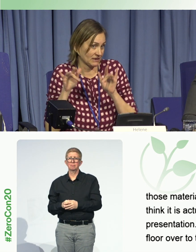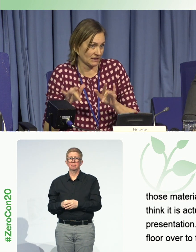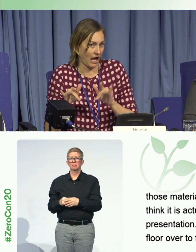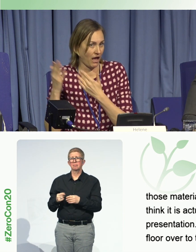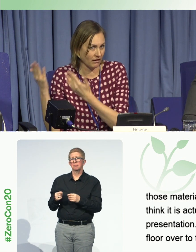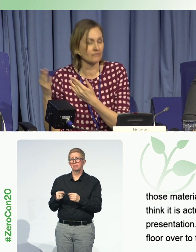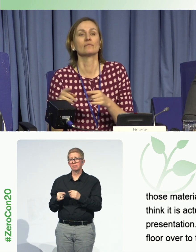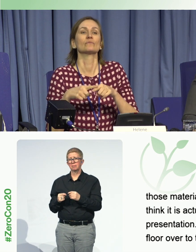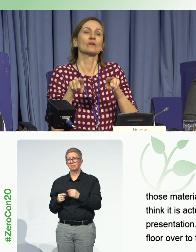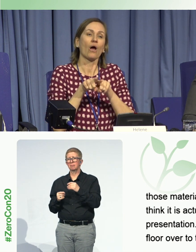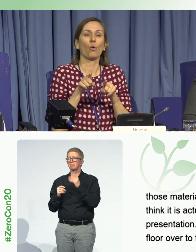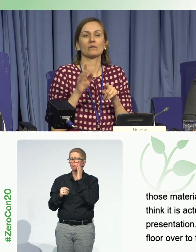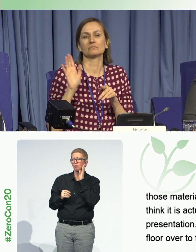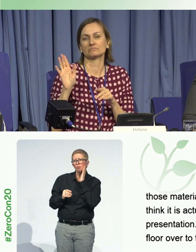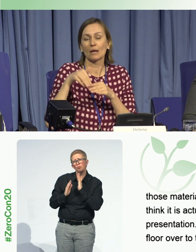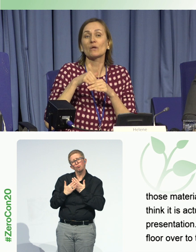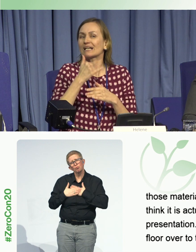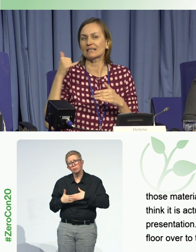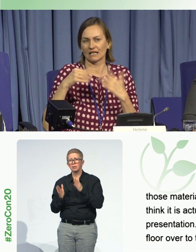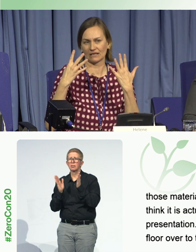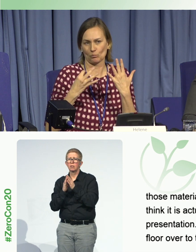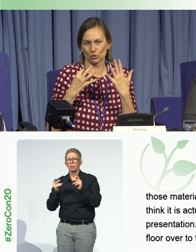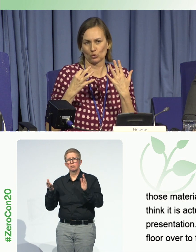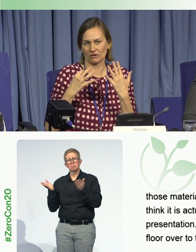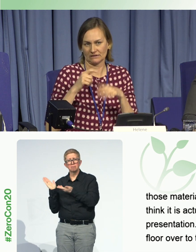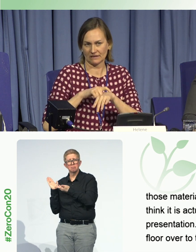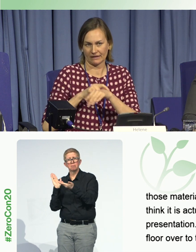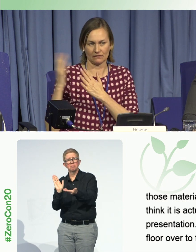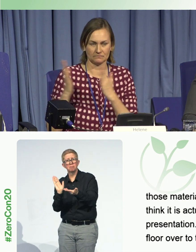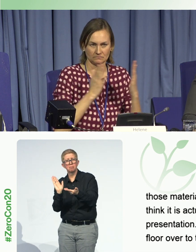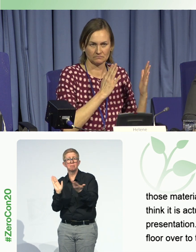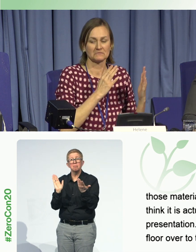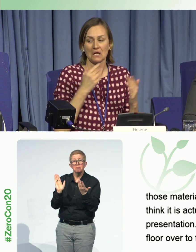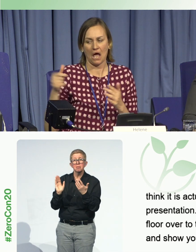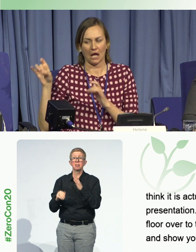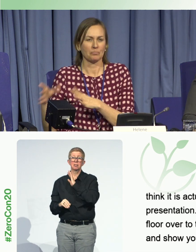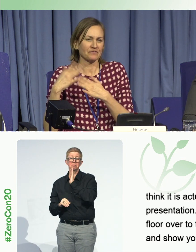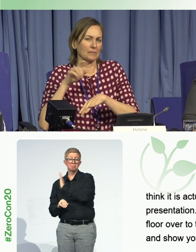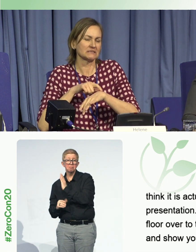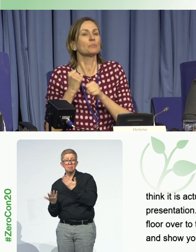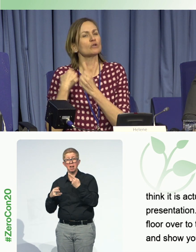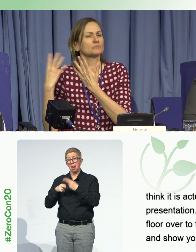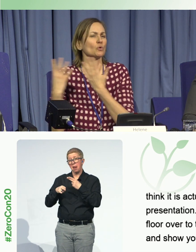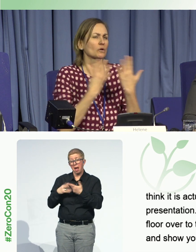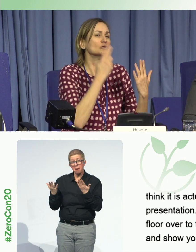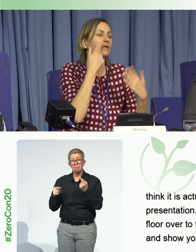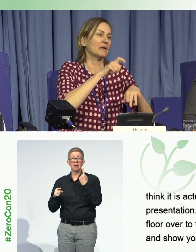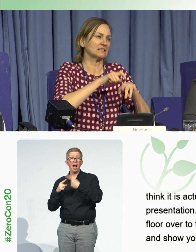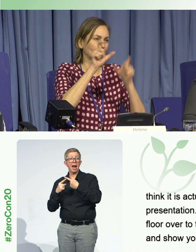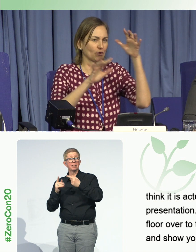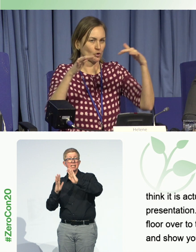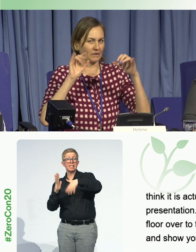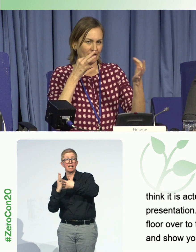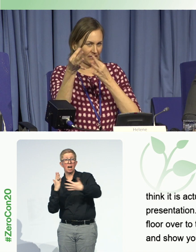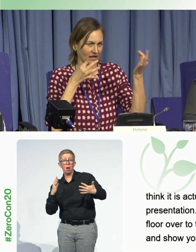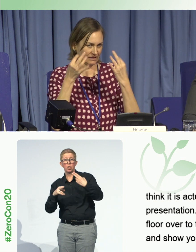introduce yourselves and maybe show your sign name if you have one. You each have 9 minutes for your